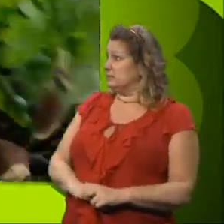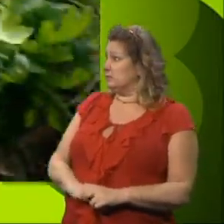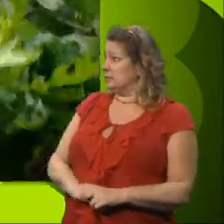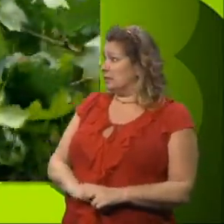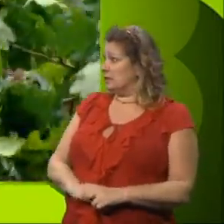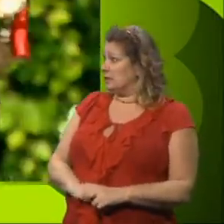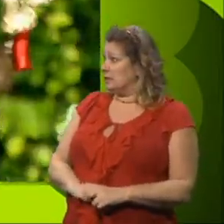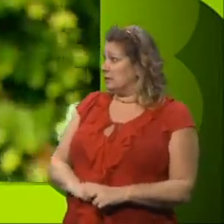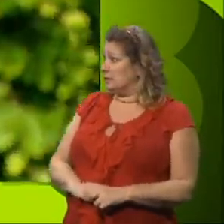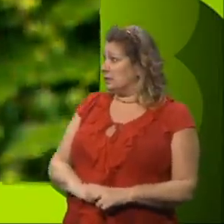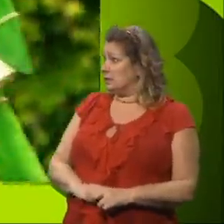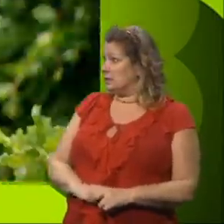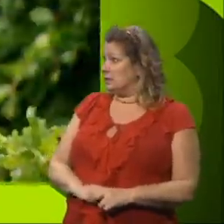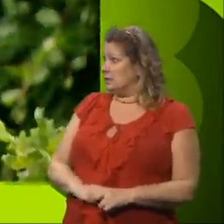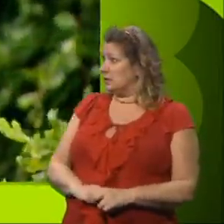Look out, Hacker!